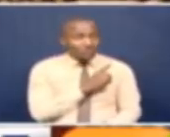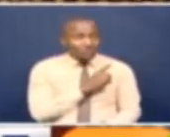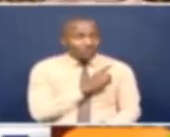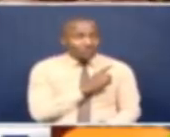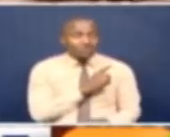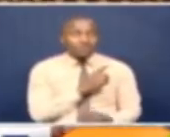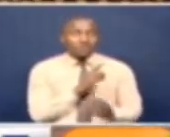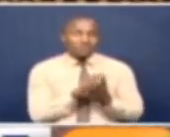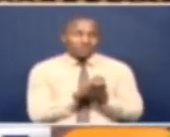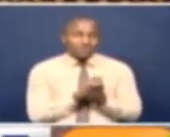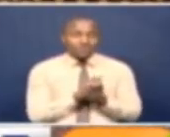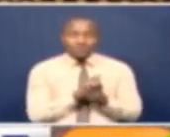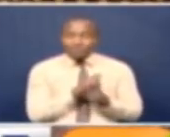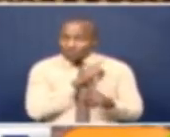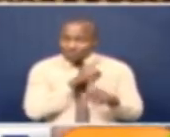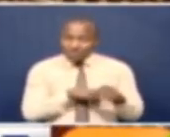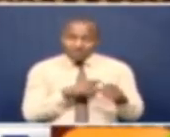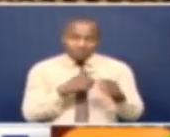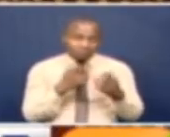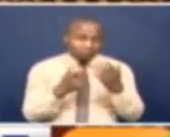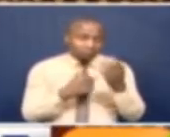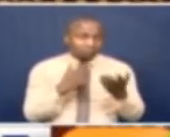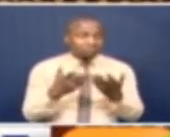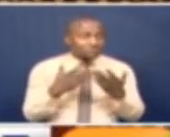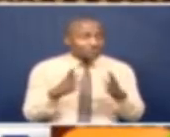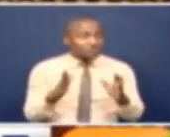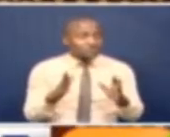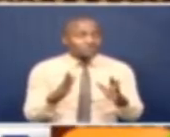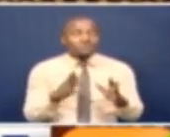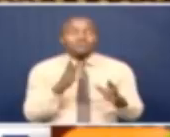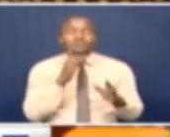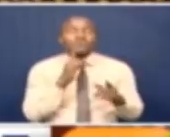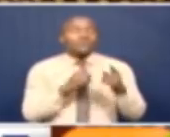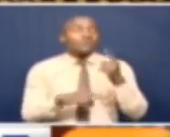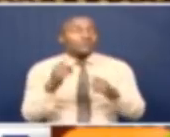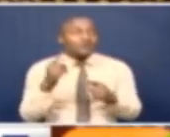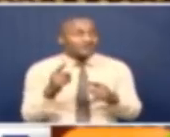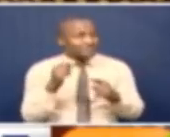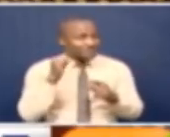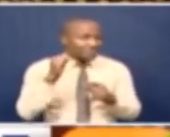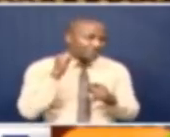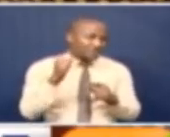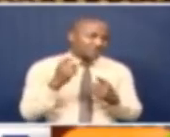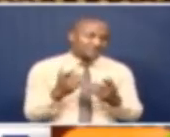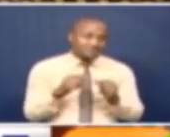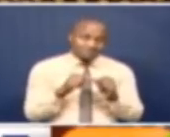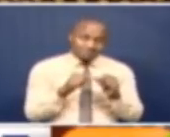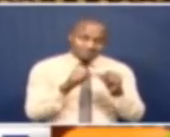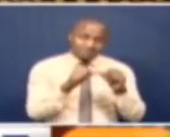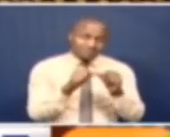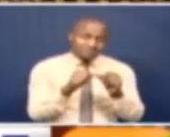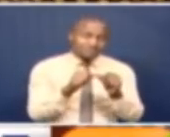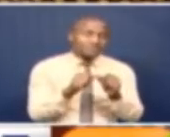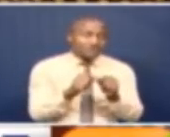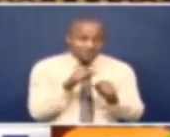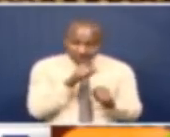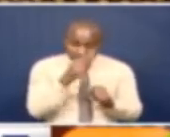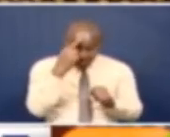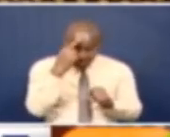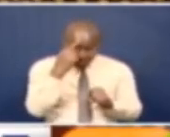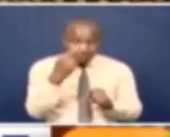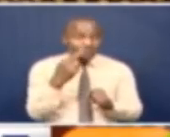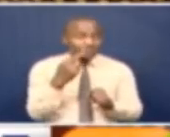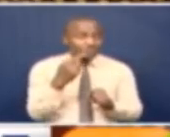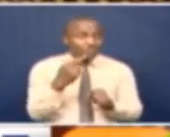realize you lose today, you probably win tomorrow. It's a question of politics is a constant gamble. And for that reason, we've even